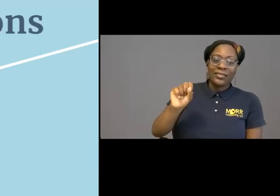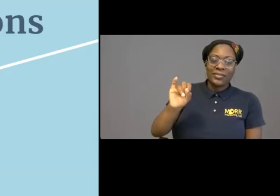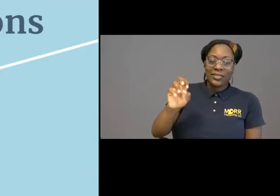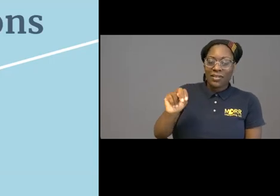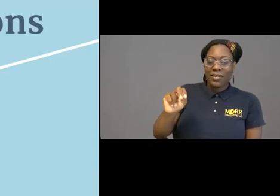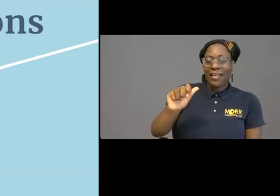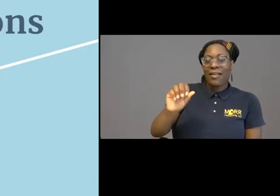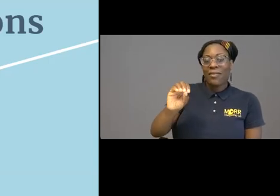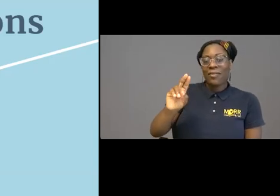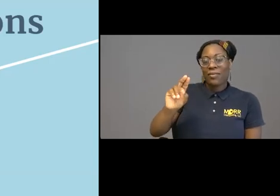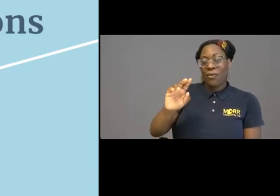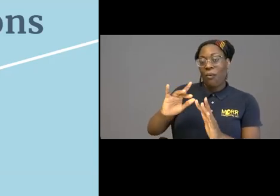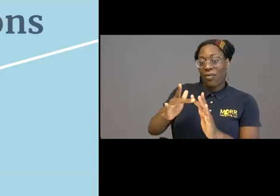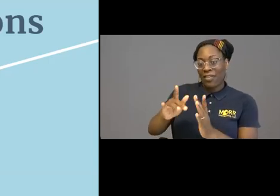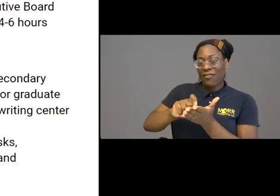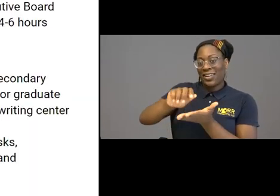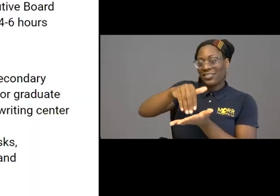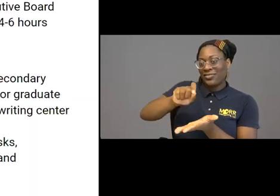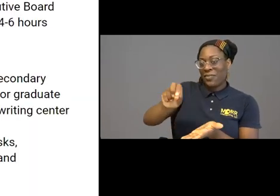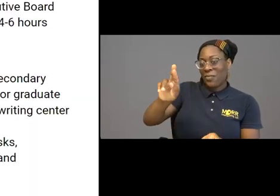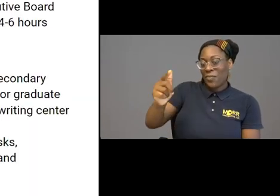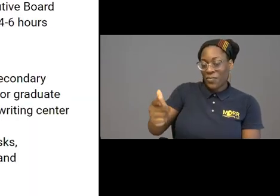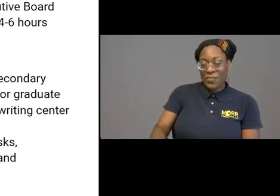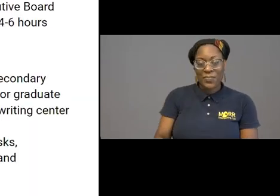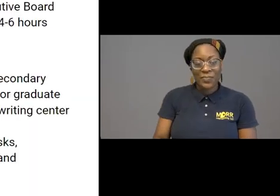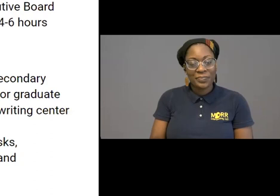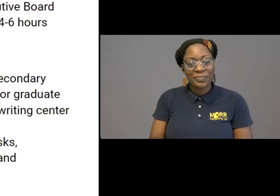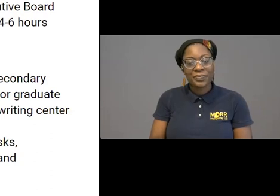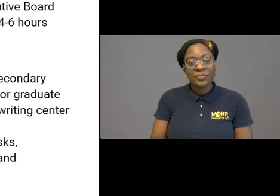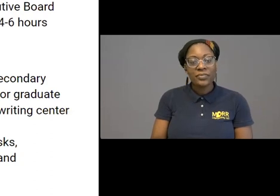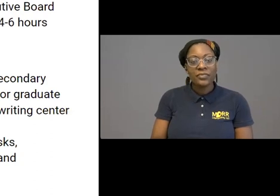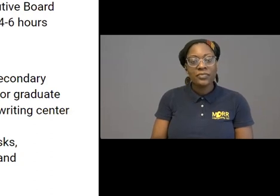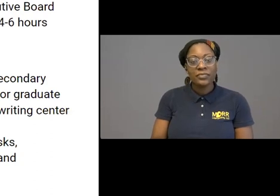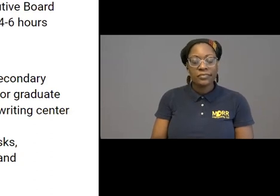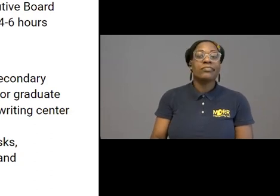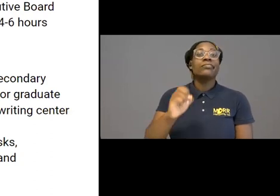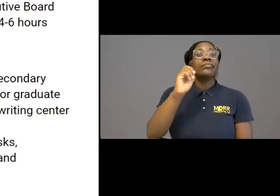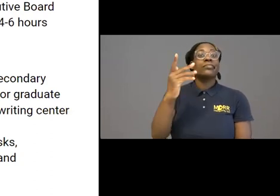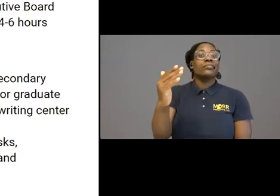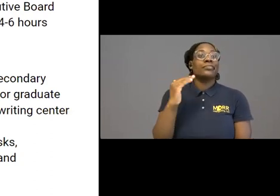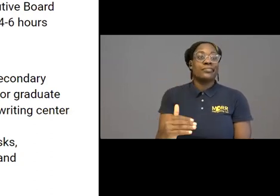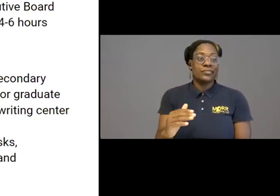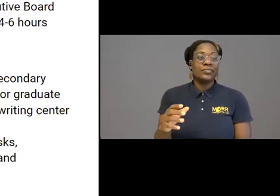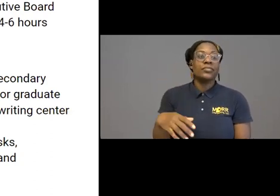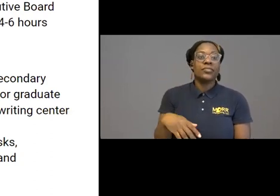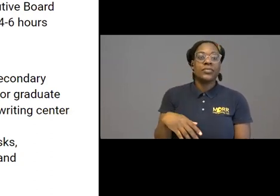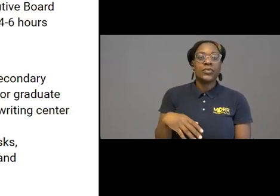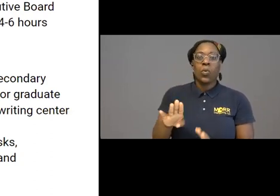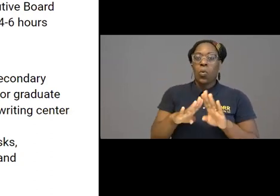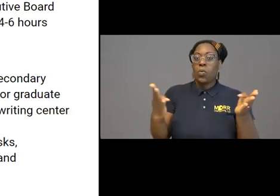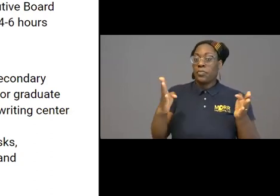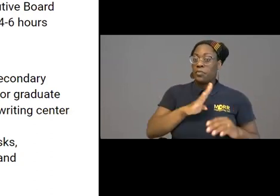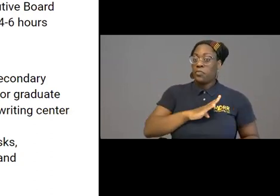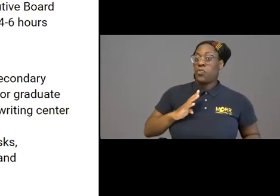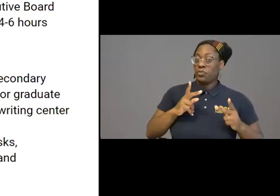positions that are open as well that are not really attached to committees necessarily. We have an opening for one student representative. This